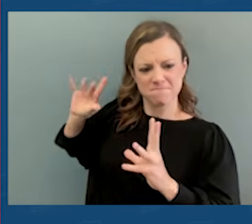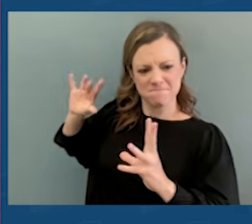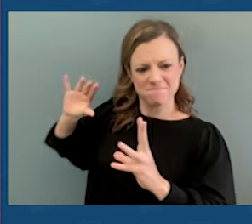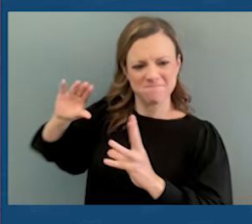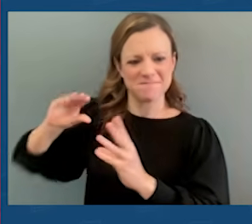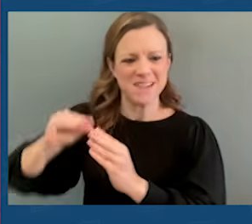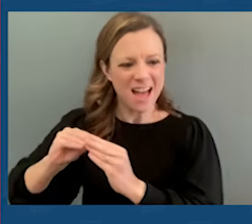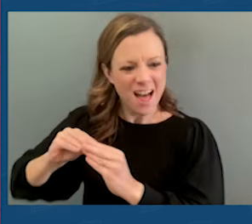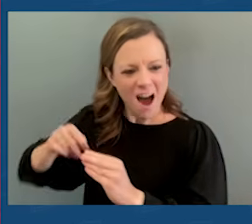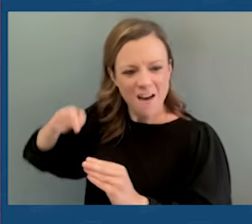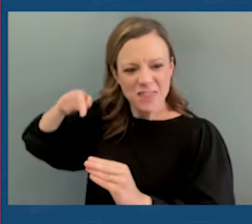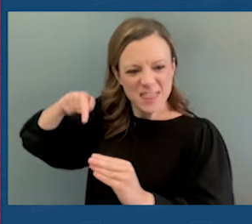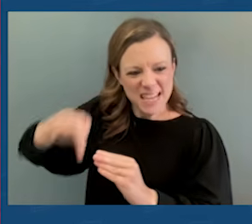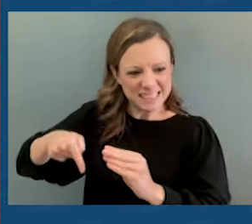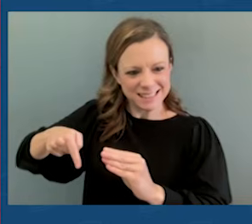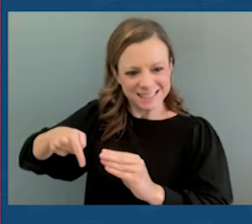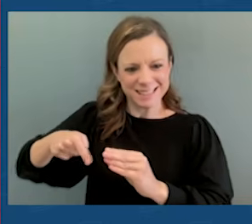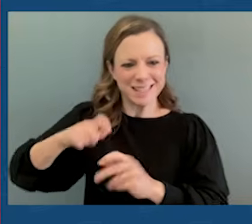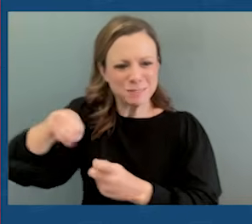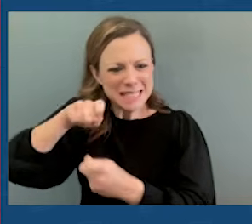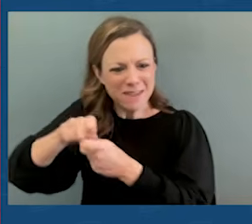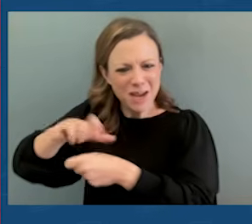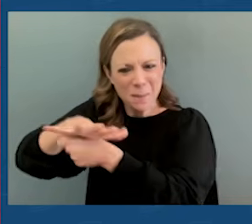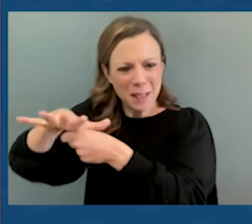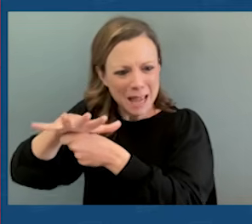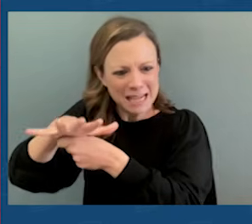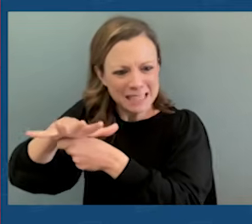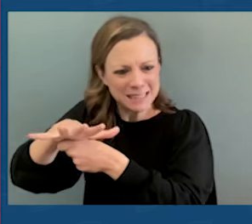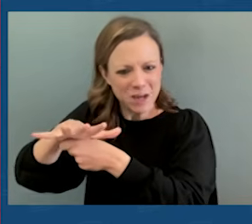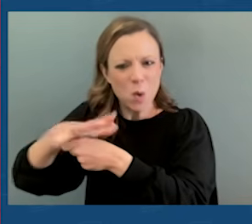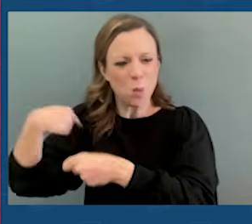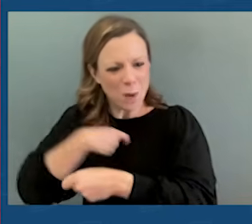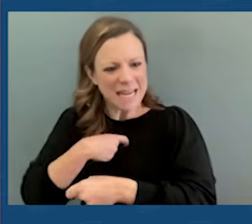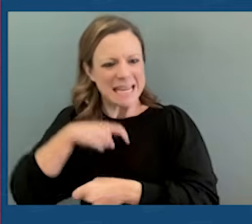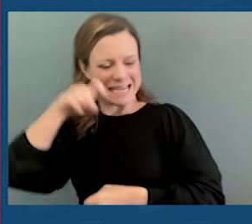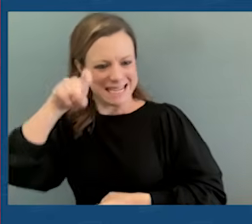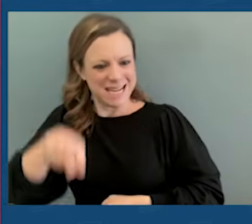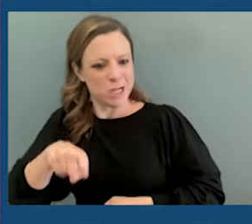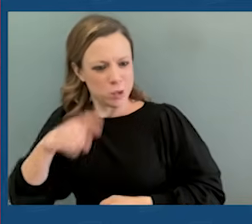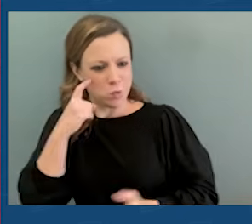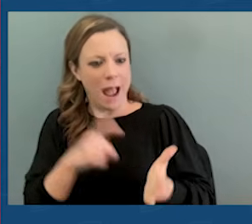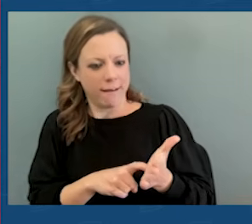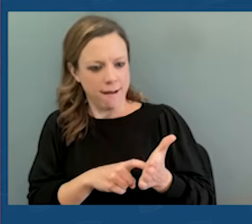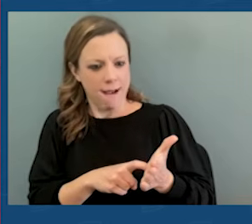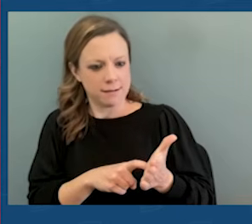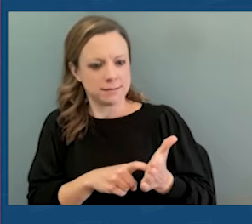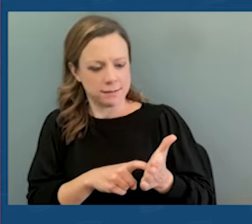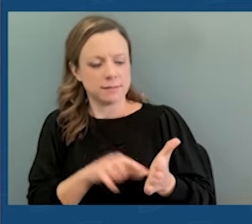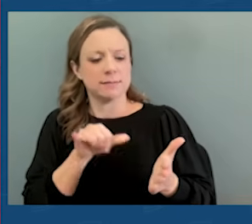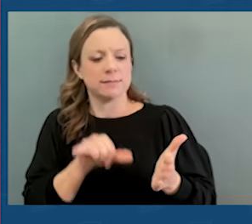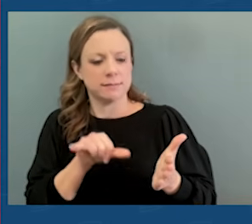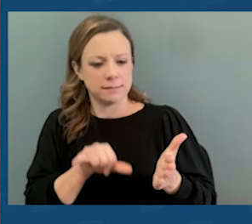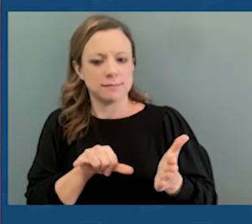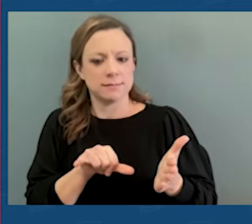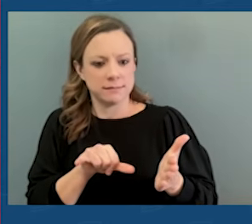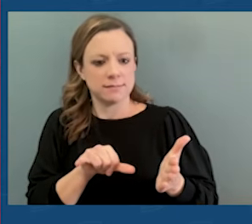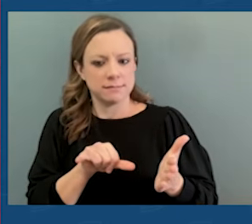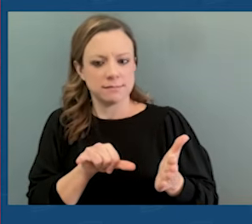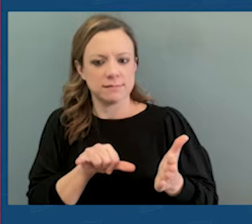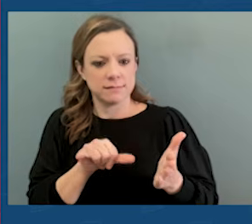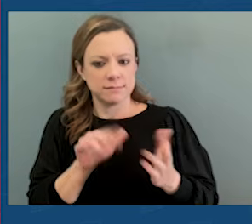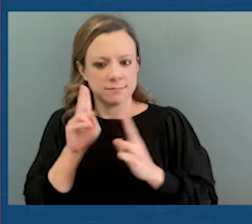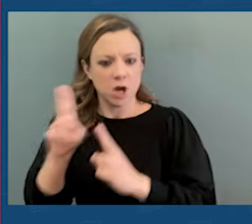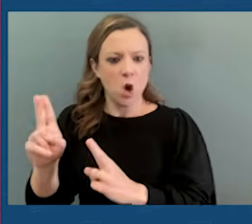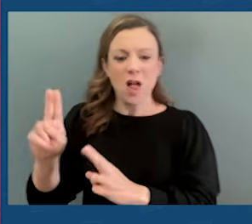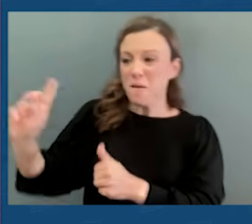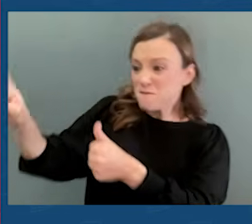imperative. Who would have thought that there would be the first woman